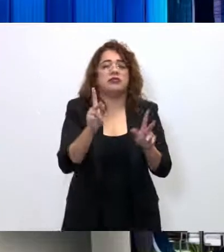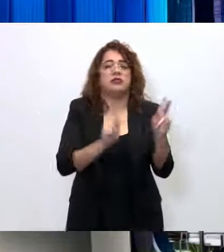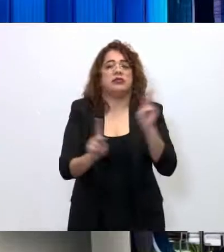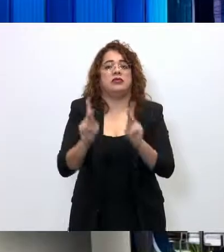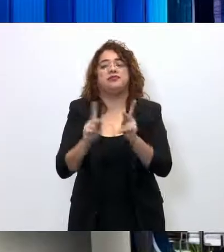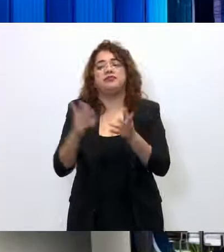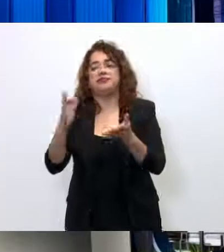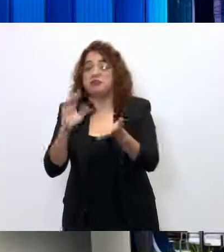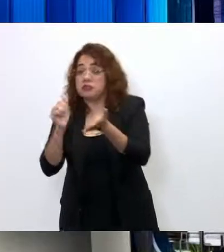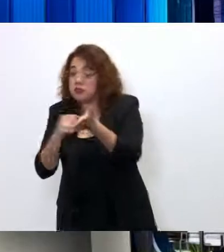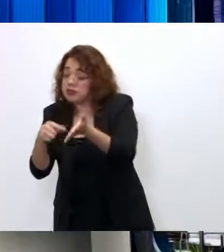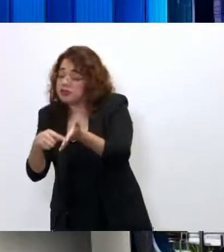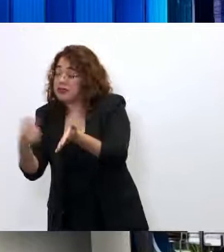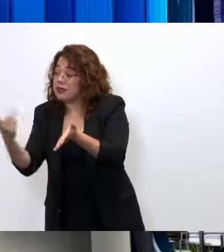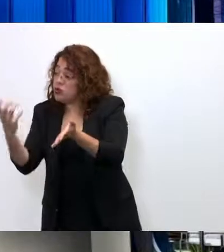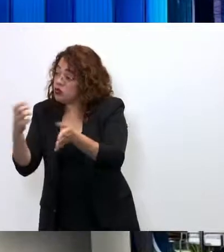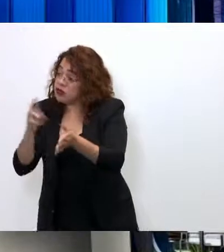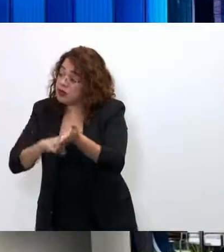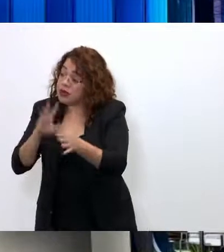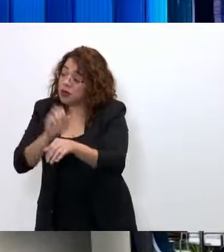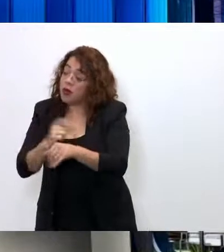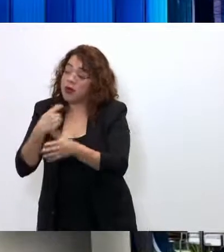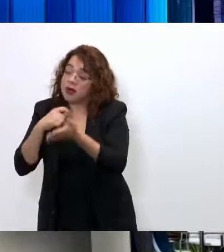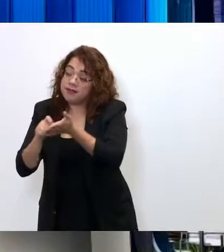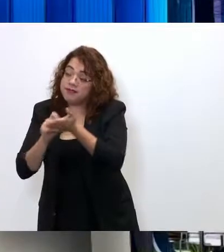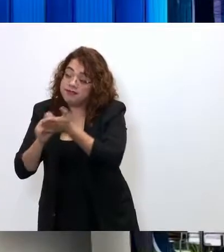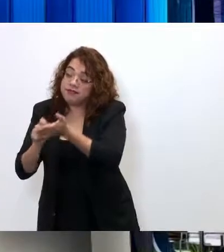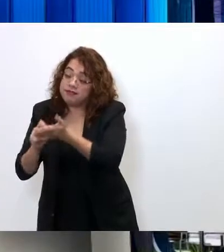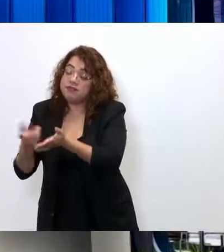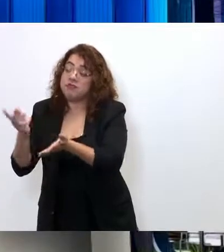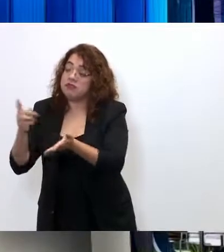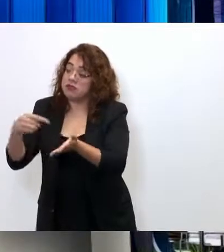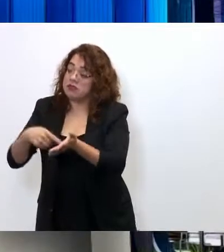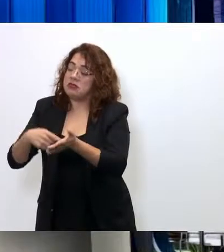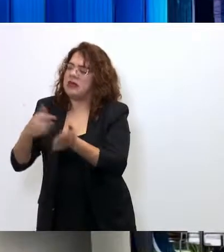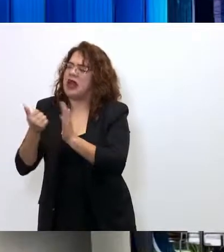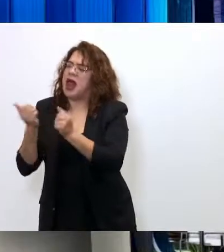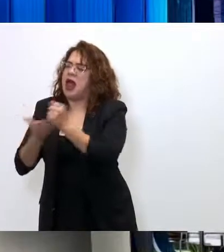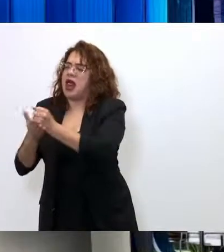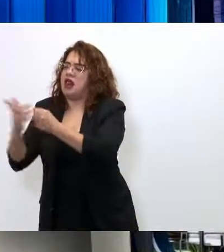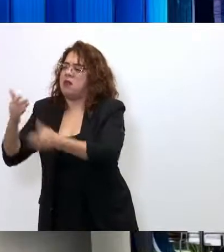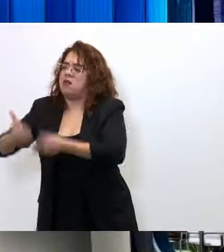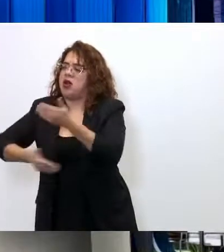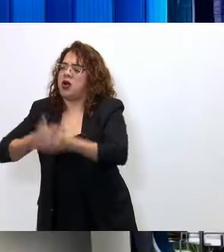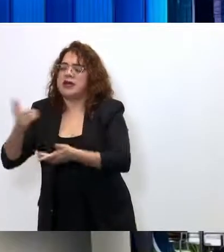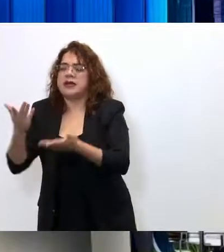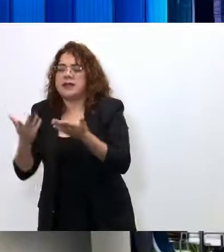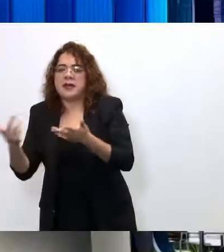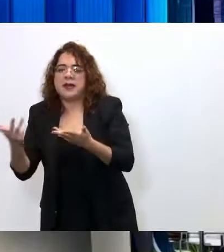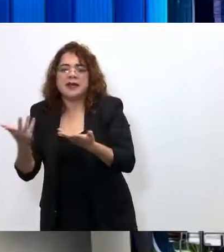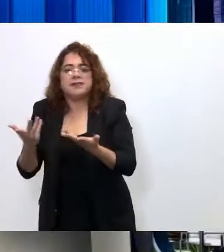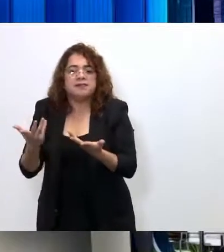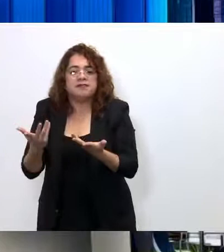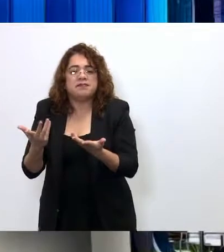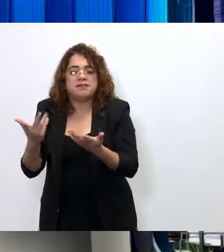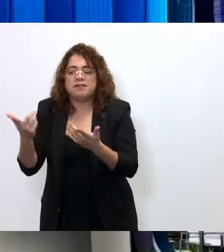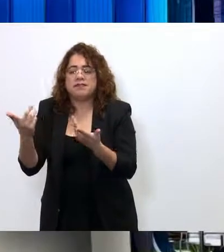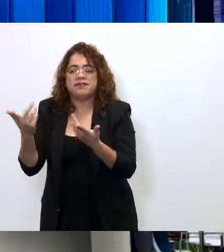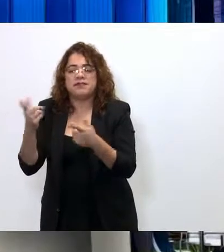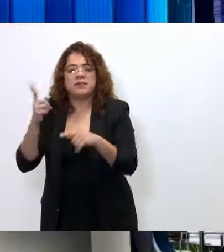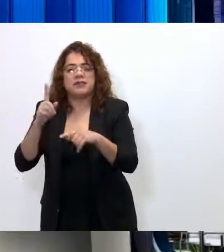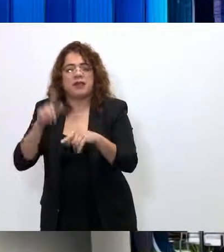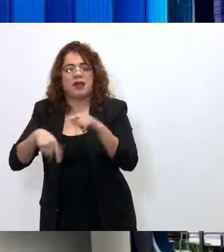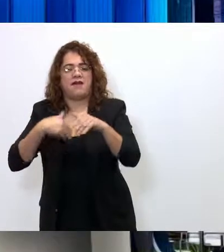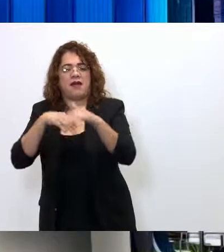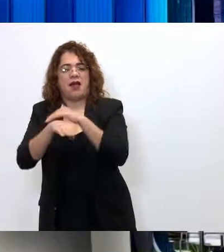vaccine, sharing information, and doing everything they can to help people register. They're also running, some are running call